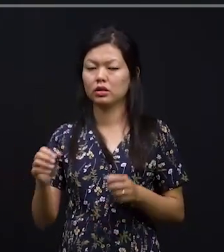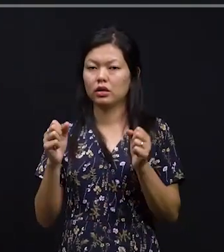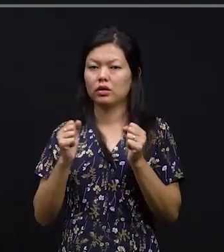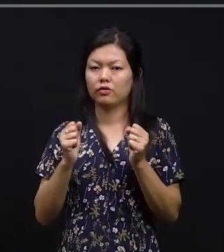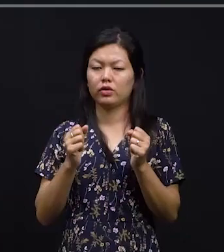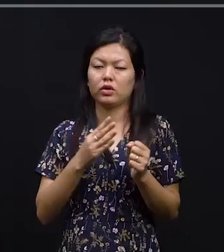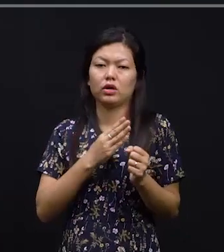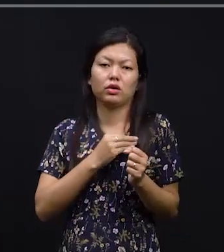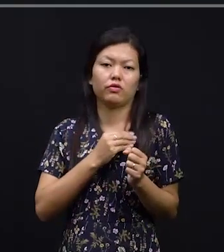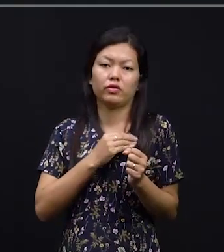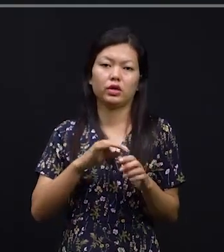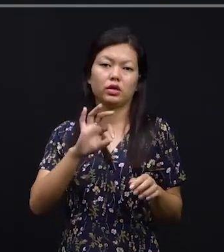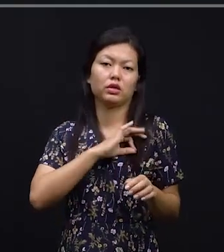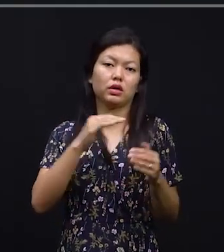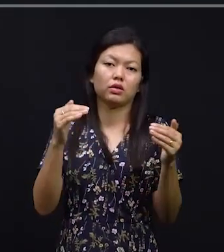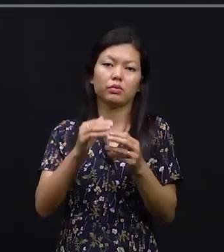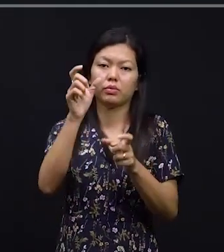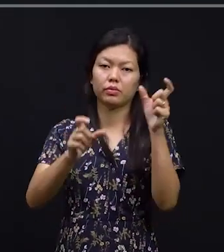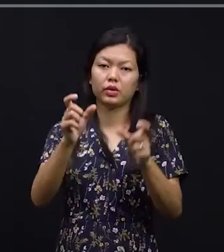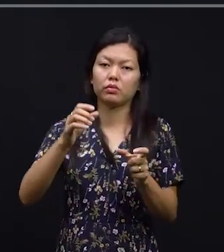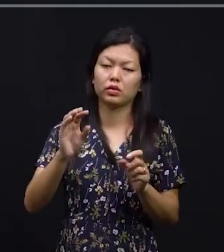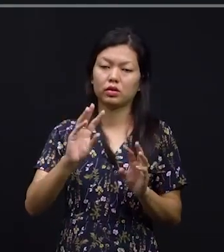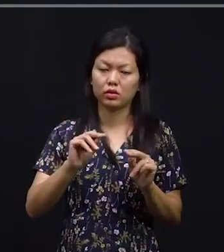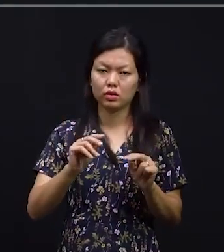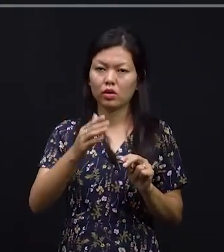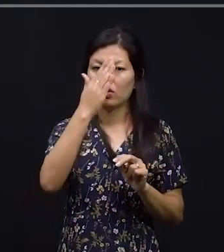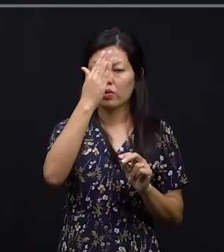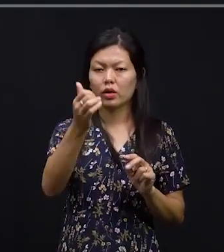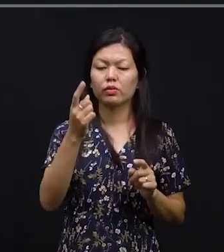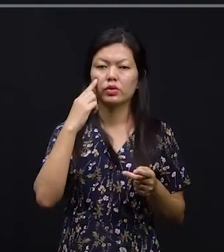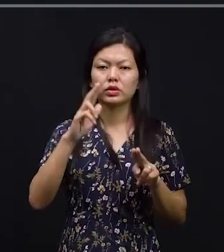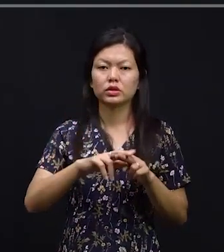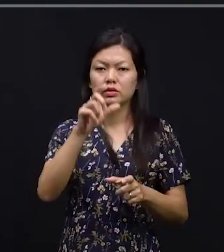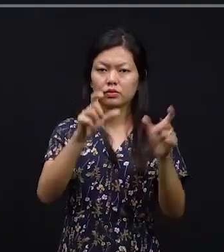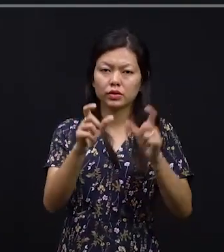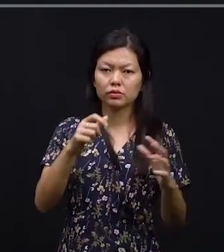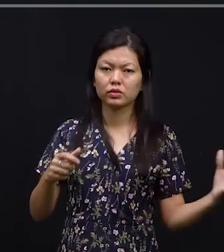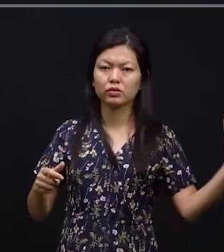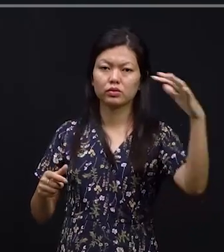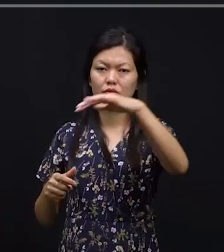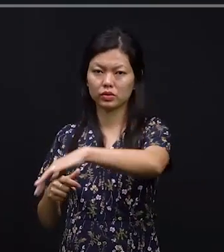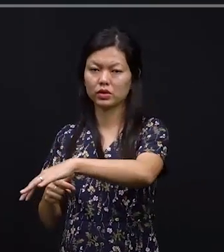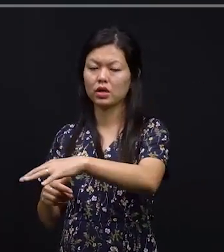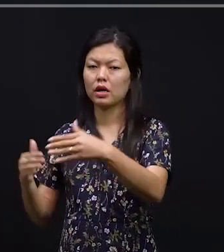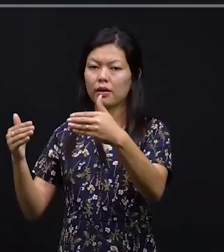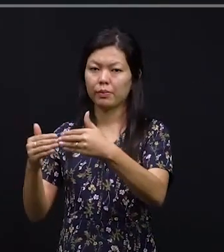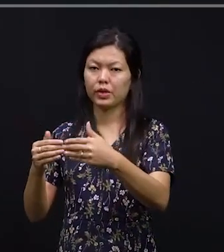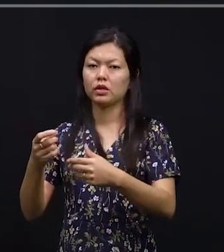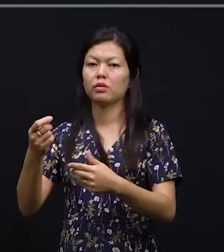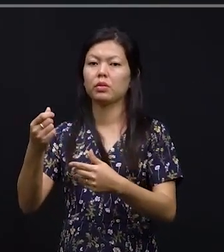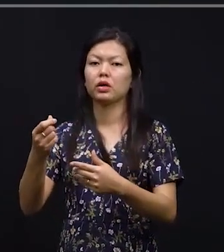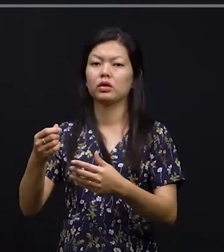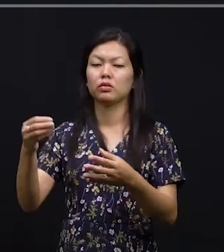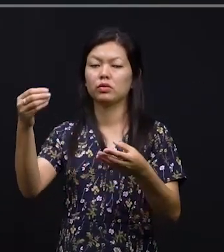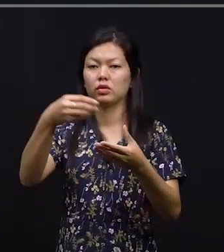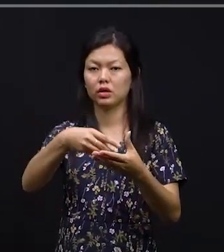is exactly what he would be experiencing. And as soon as the boy went out, there were some portly gentlemen. Portly means healthy,